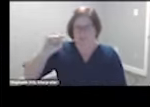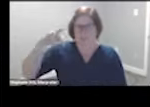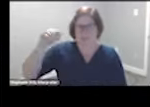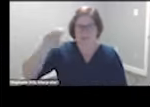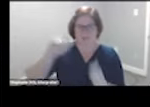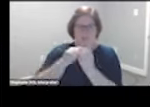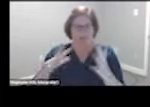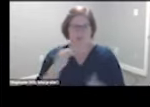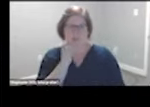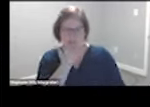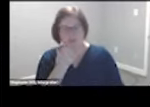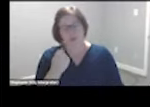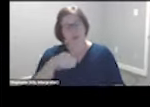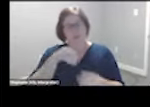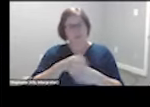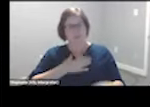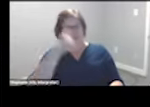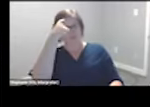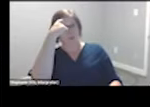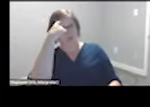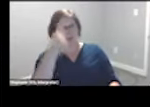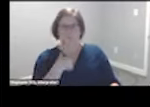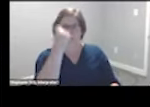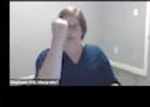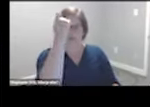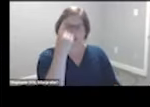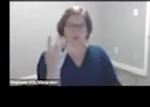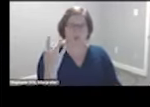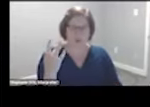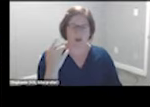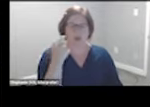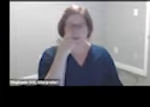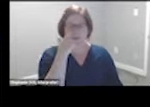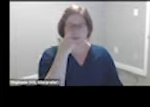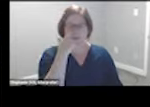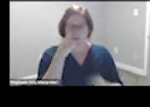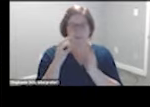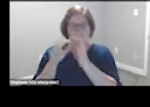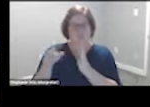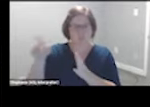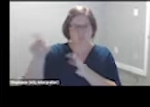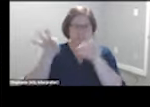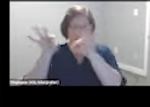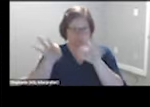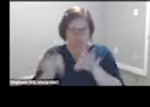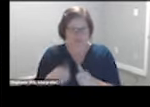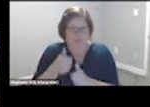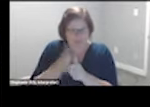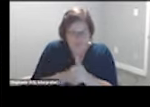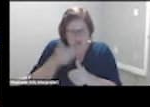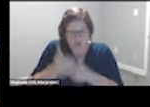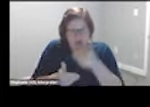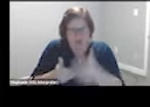brain, I understand why instructor explain every single step as he teach 3-year-old